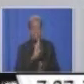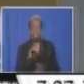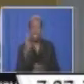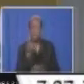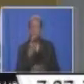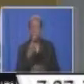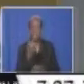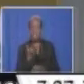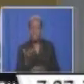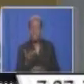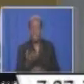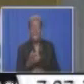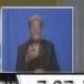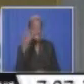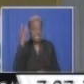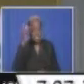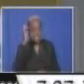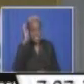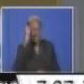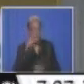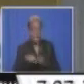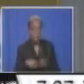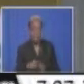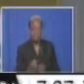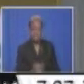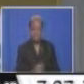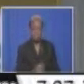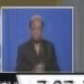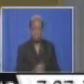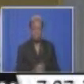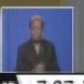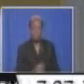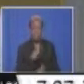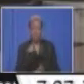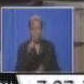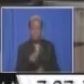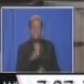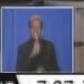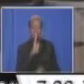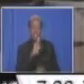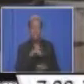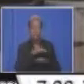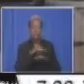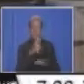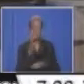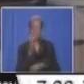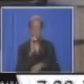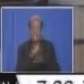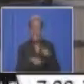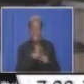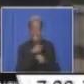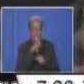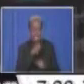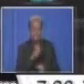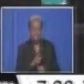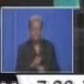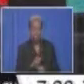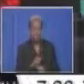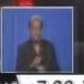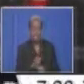concerned about. Bain says he does not provide IV therapy to anyone under 15, and he particularly recommends it to people with poor